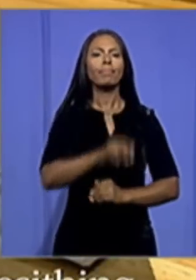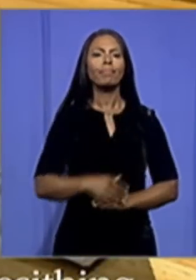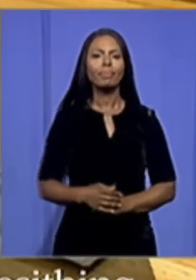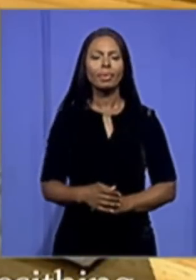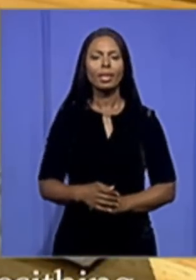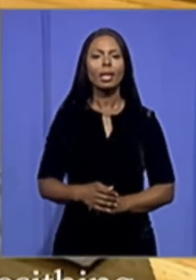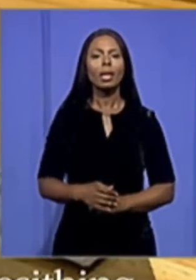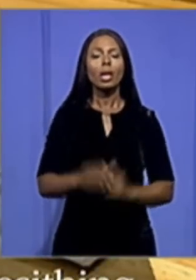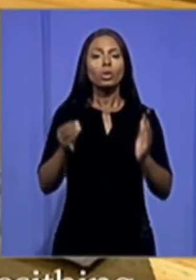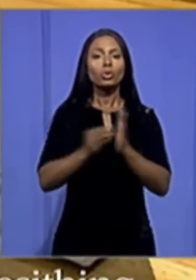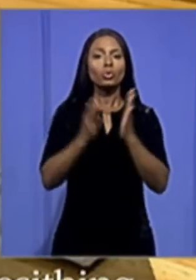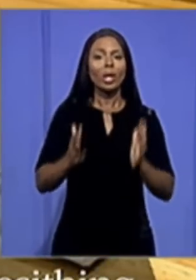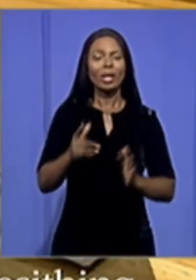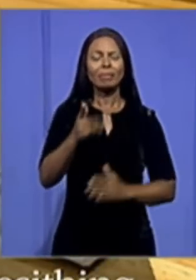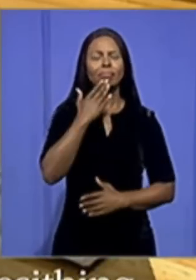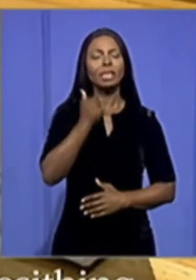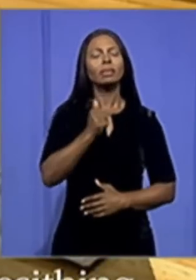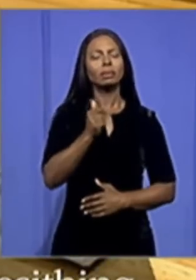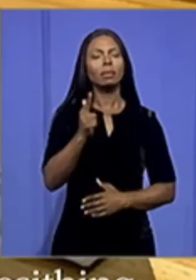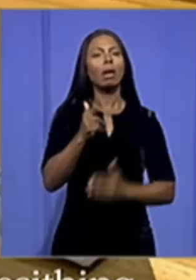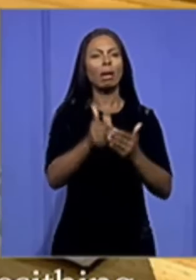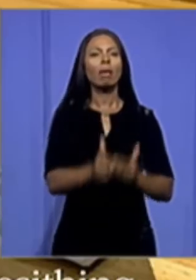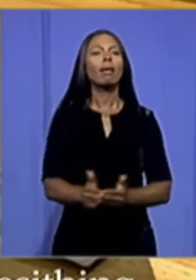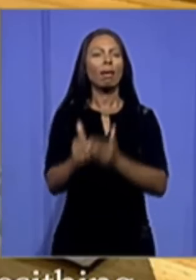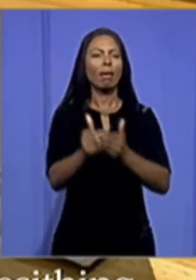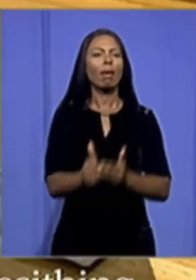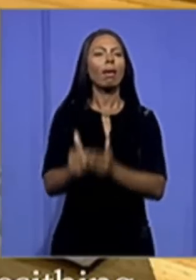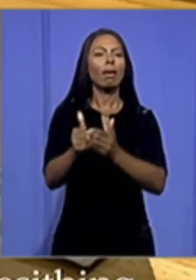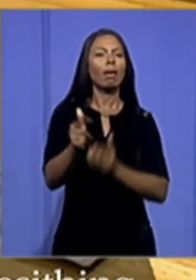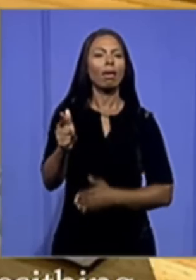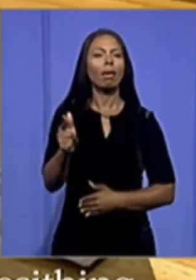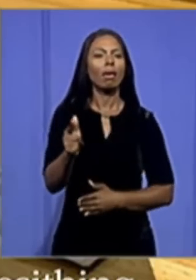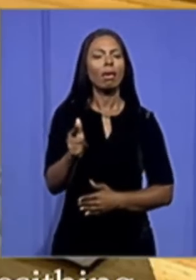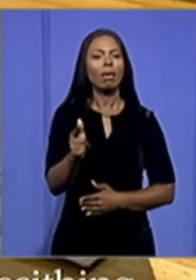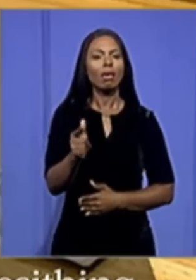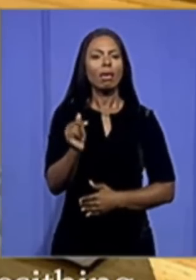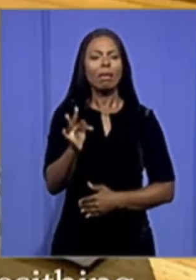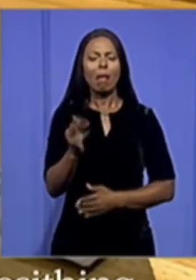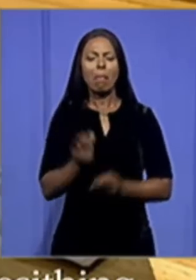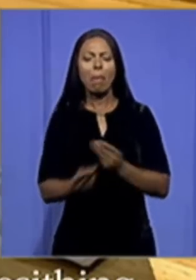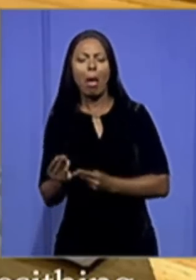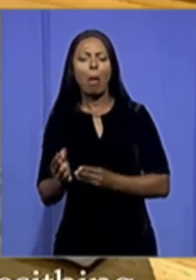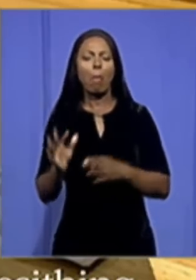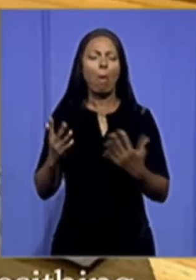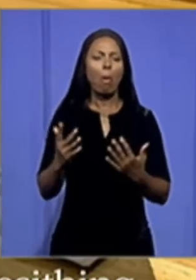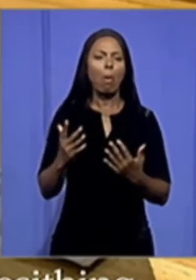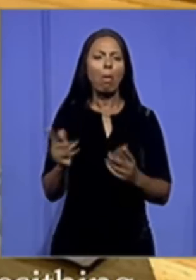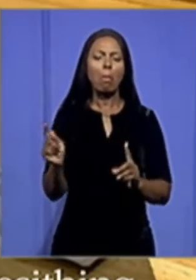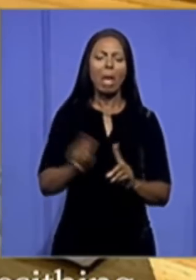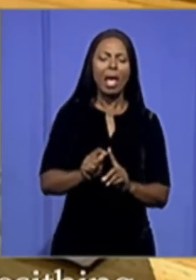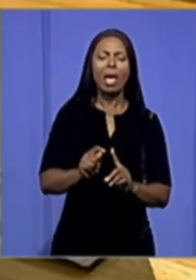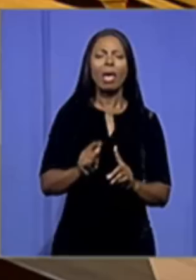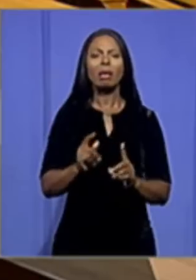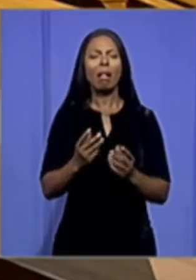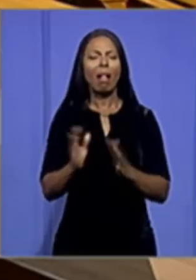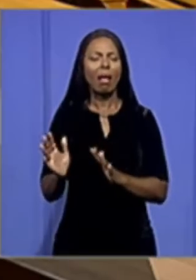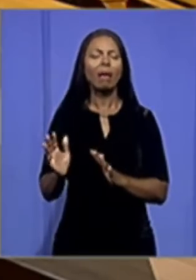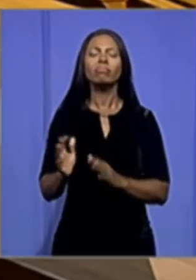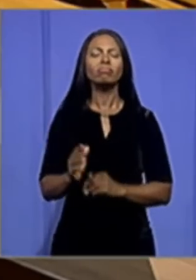prospective students not to fall victims of the scams And we continue to